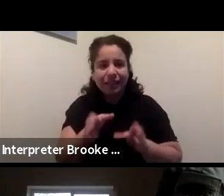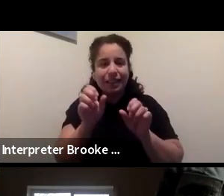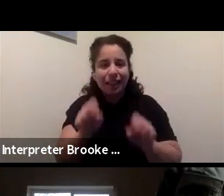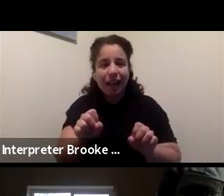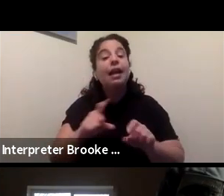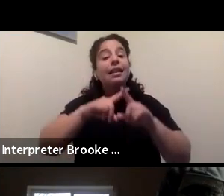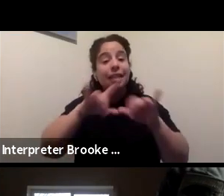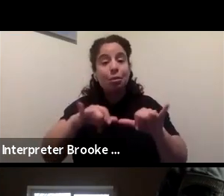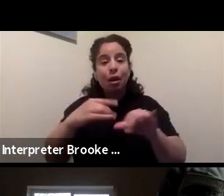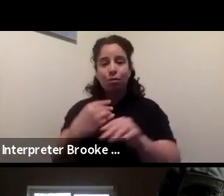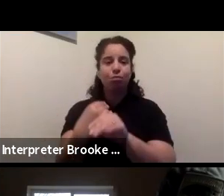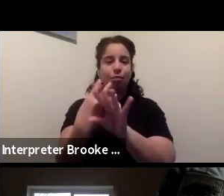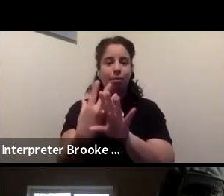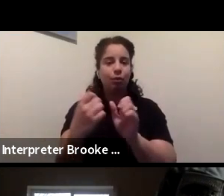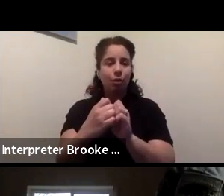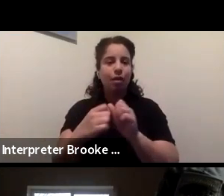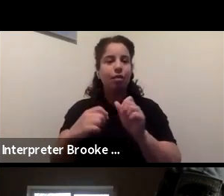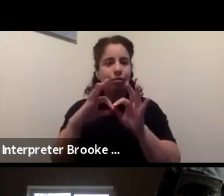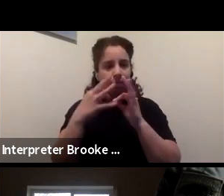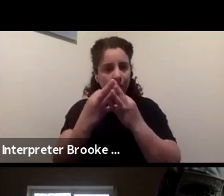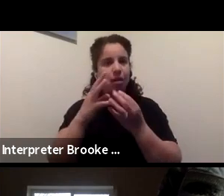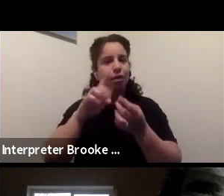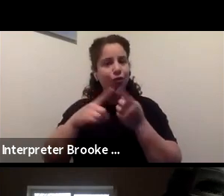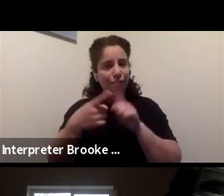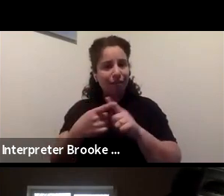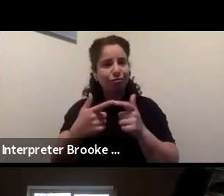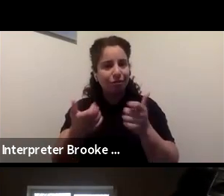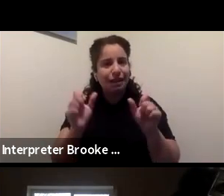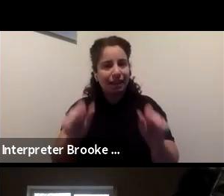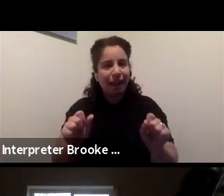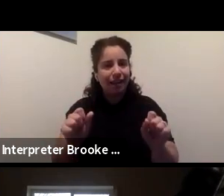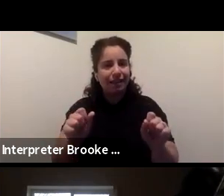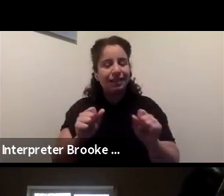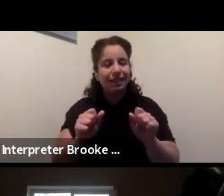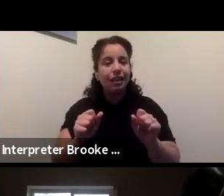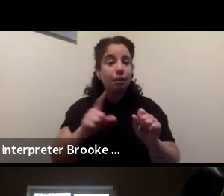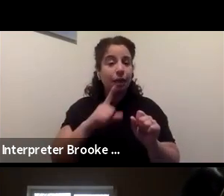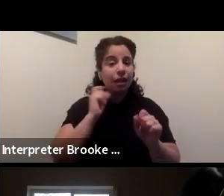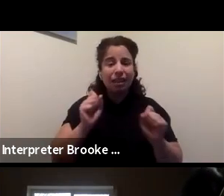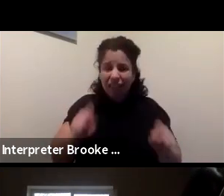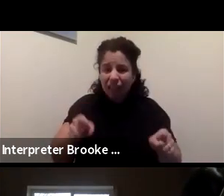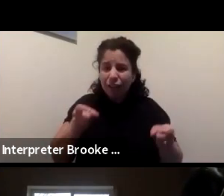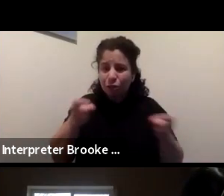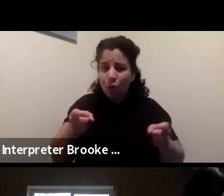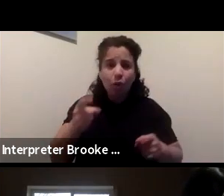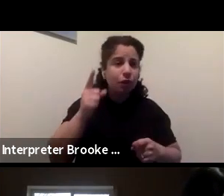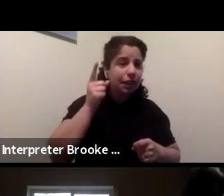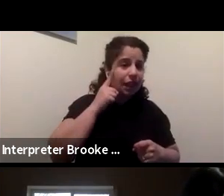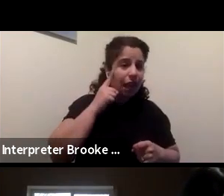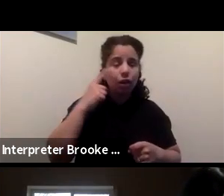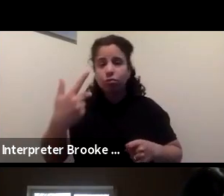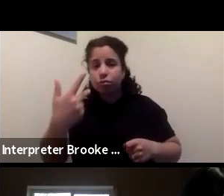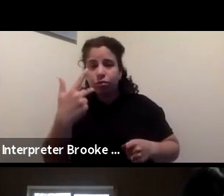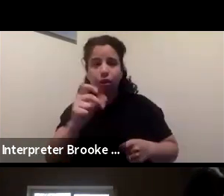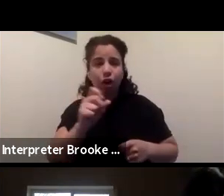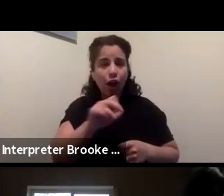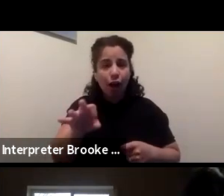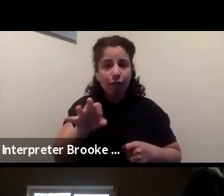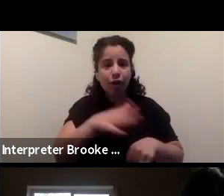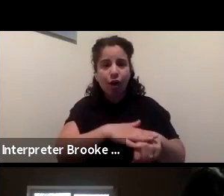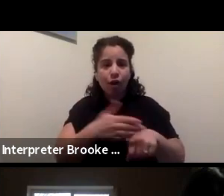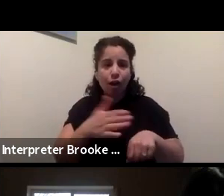friends. And to me, this idea that we can work from a space that